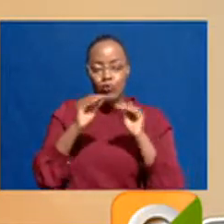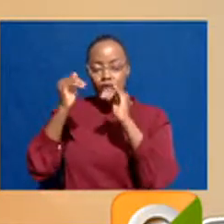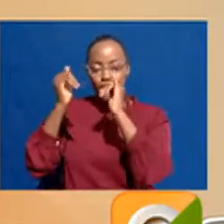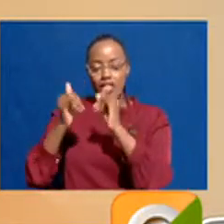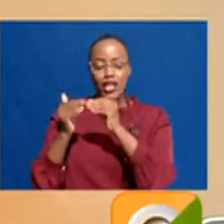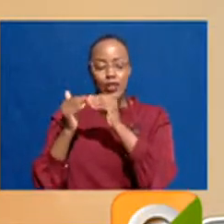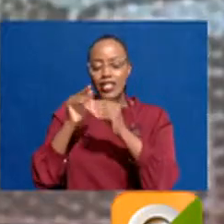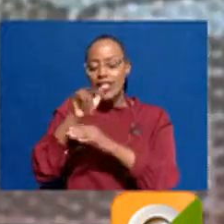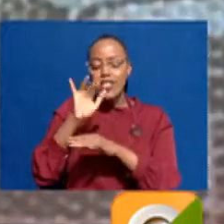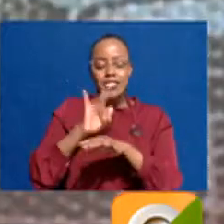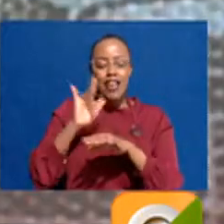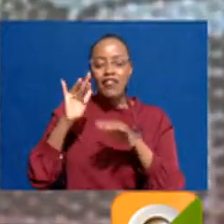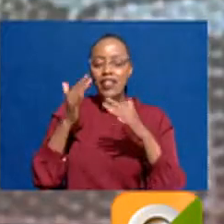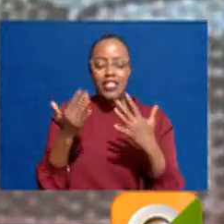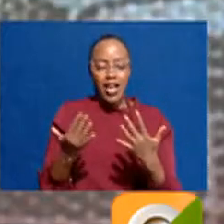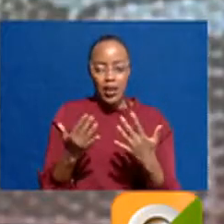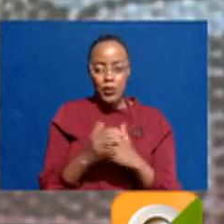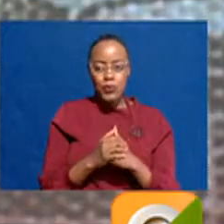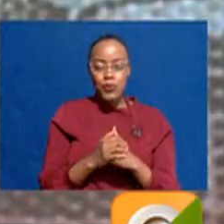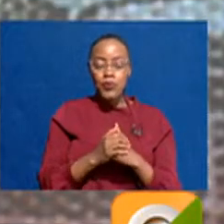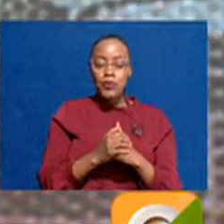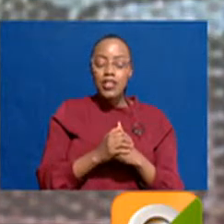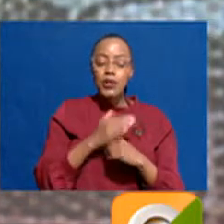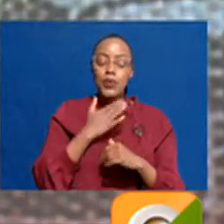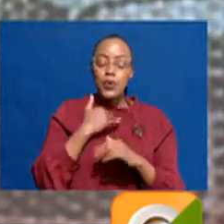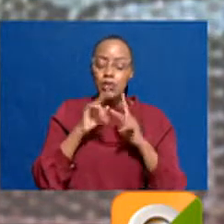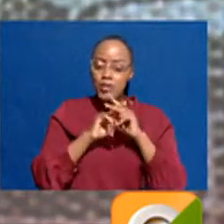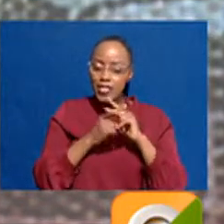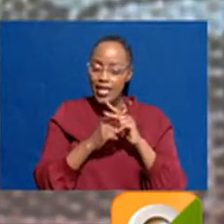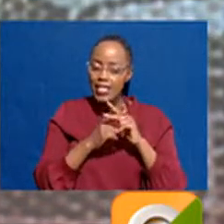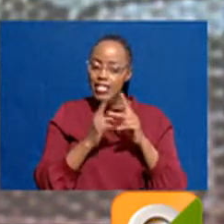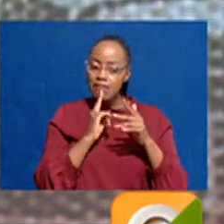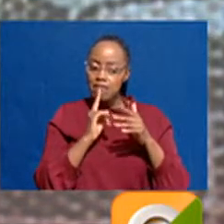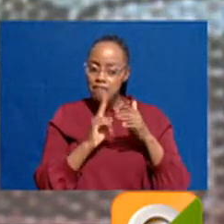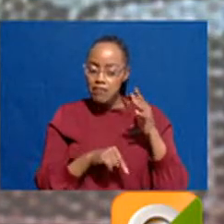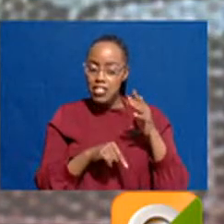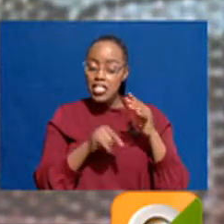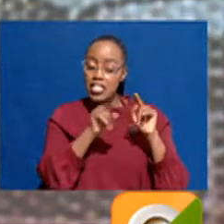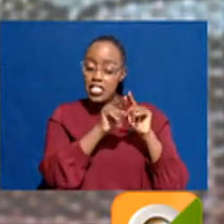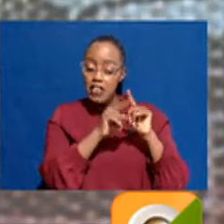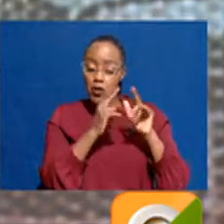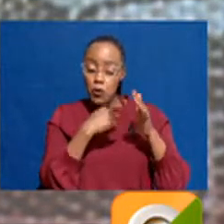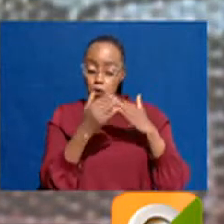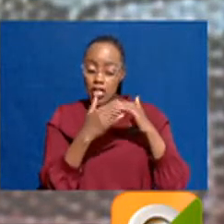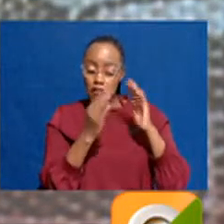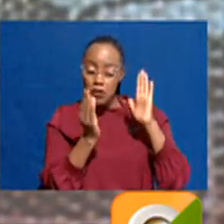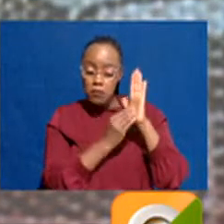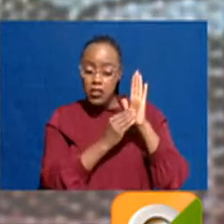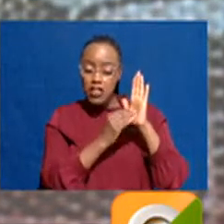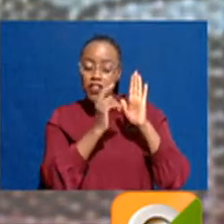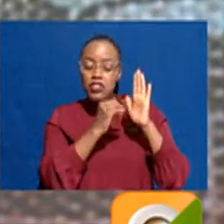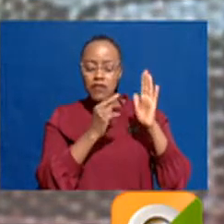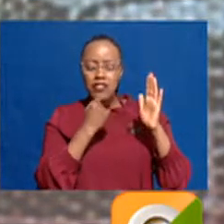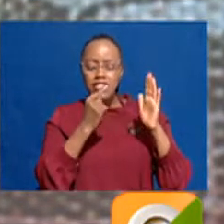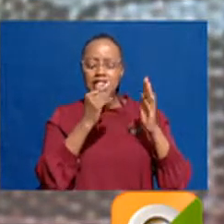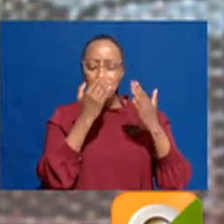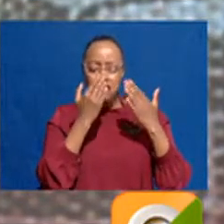that we have? So let me begin by saying the trajectory, as you've rightly